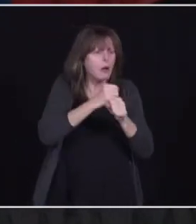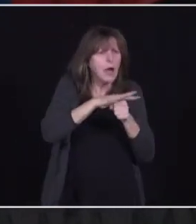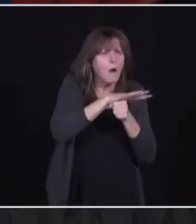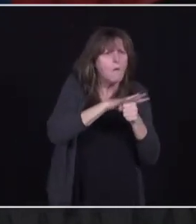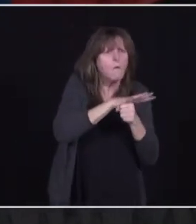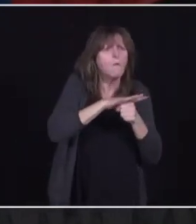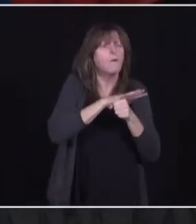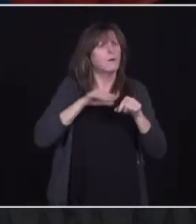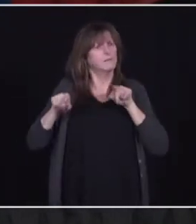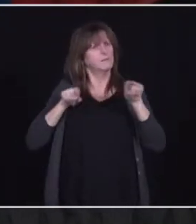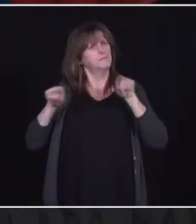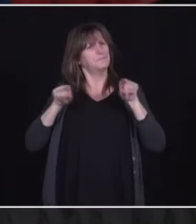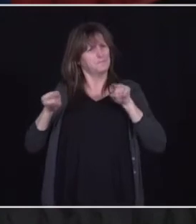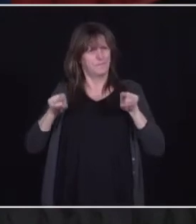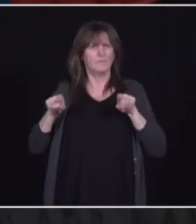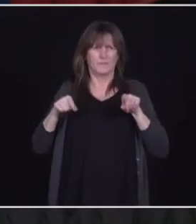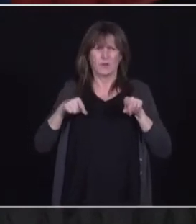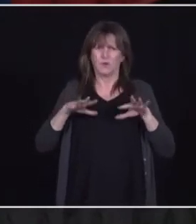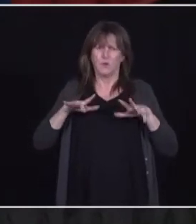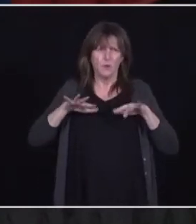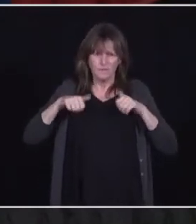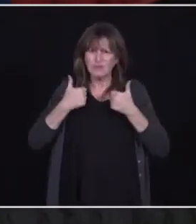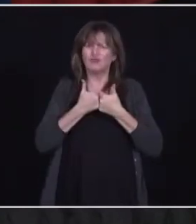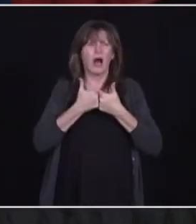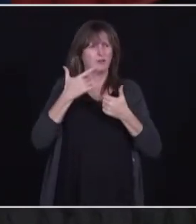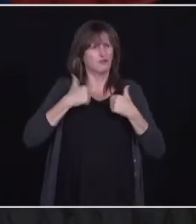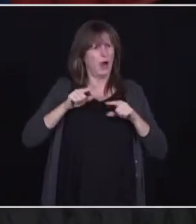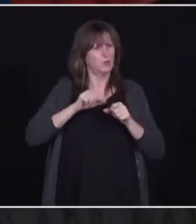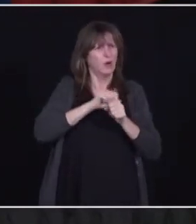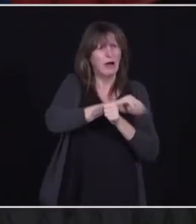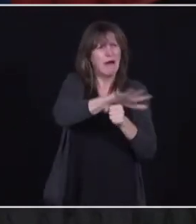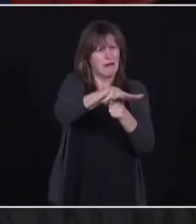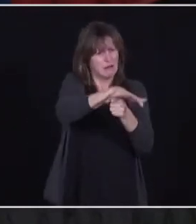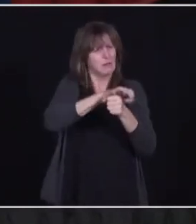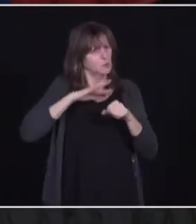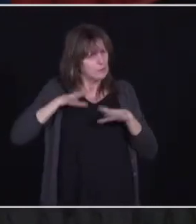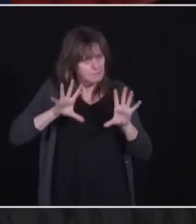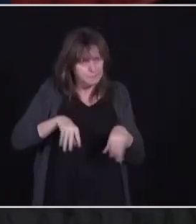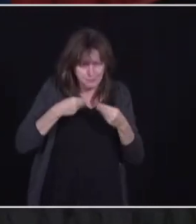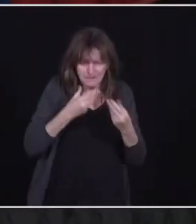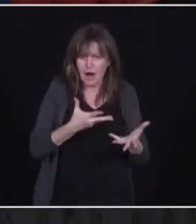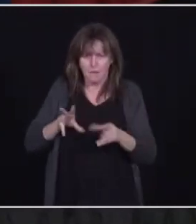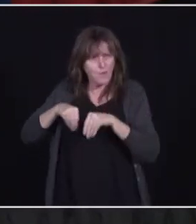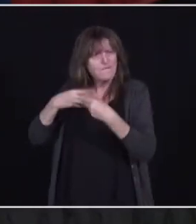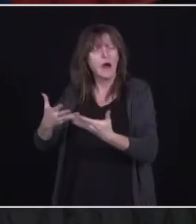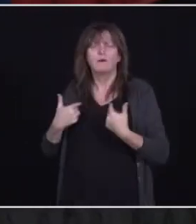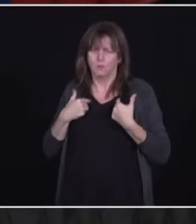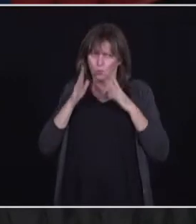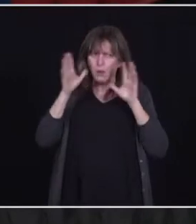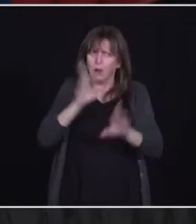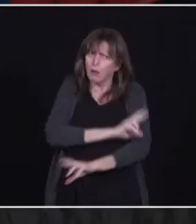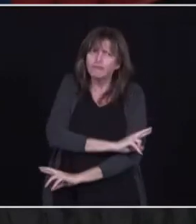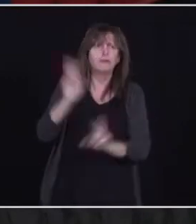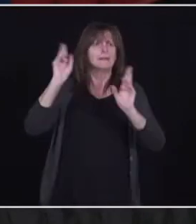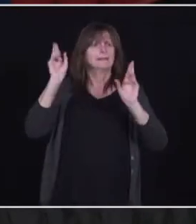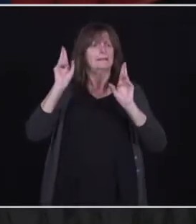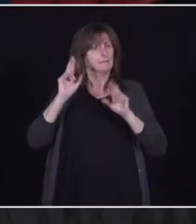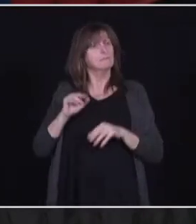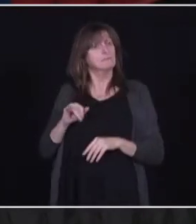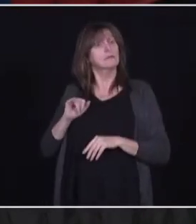containing COVID-19. We will be ready whenever those vaccines arrive, and then learn even more lessons from there. I'm going to say again, I've